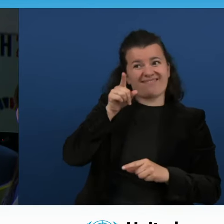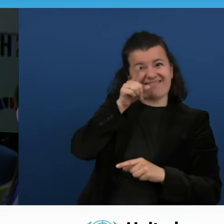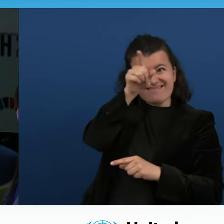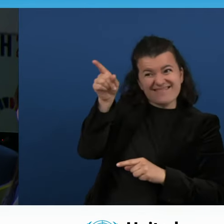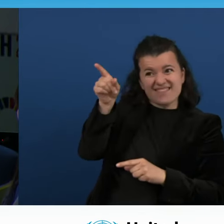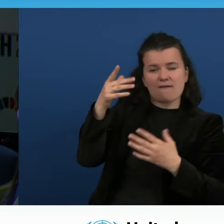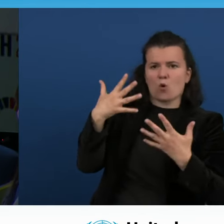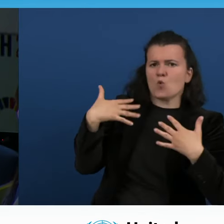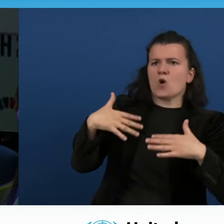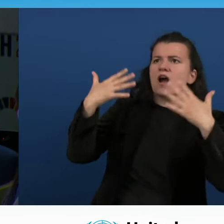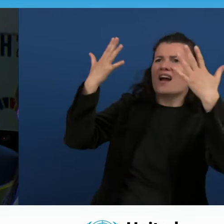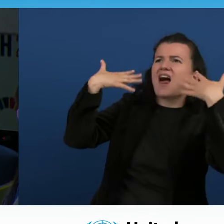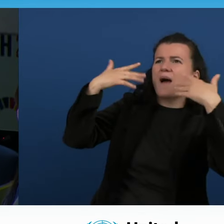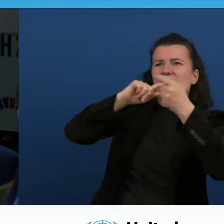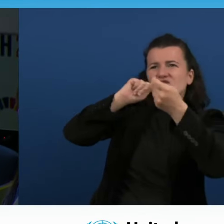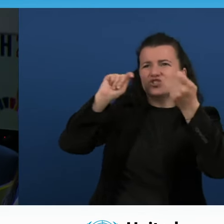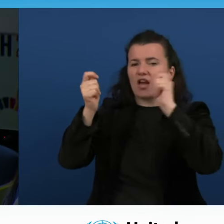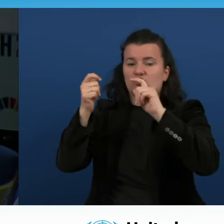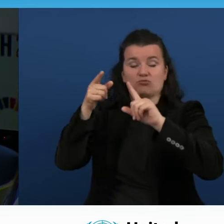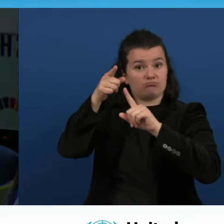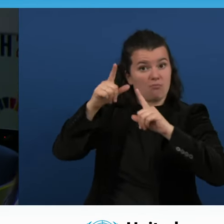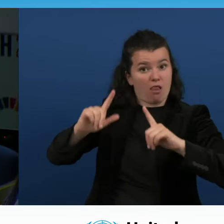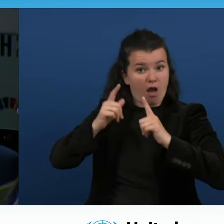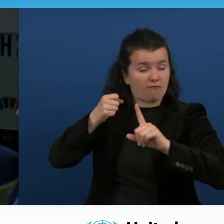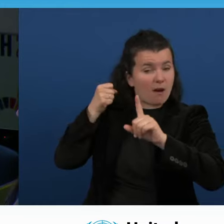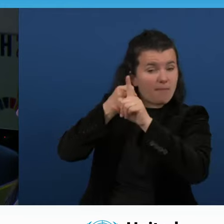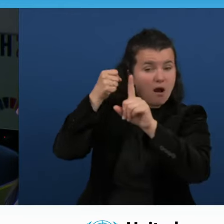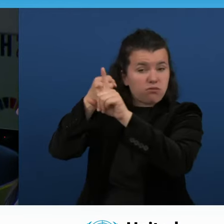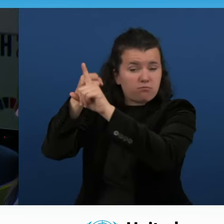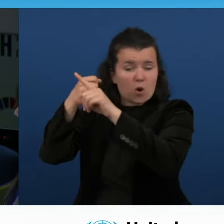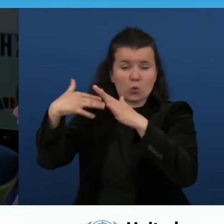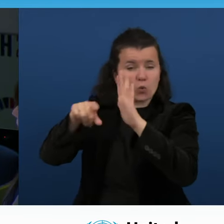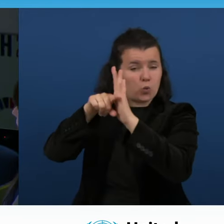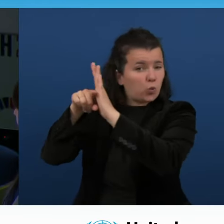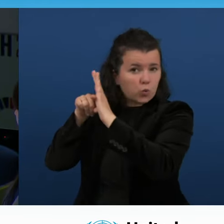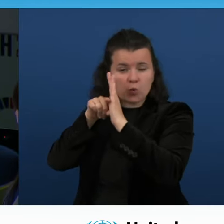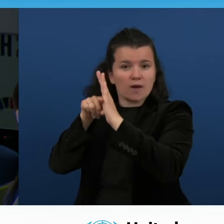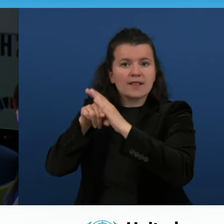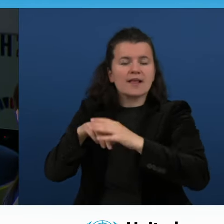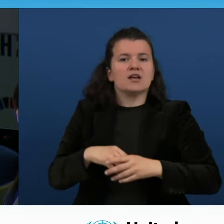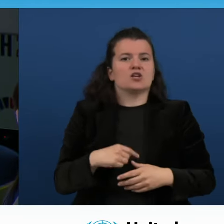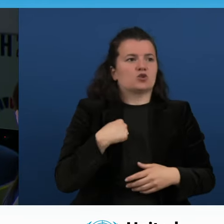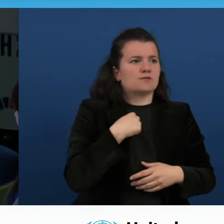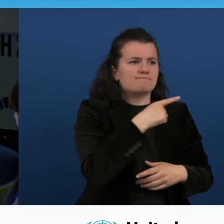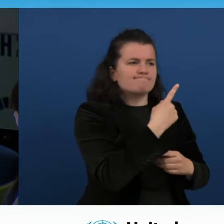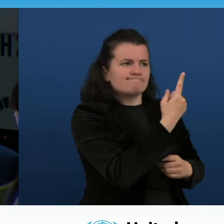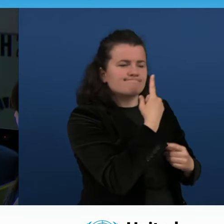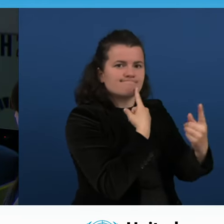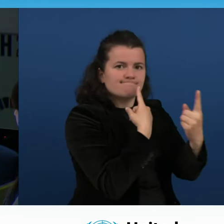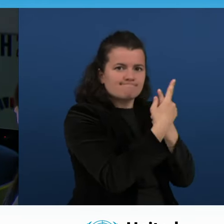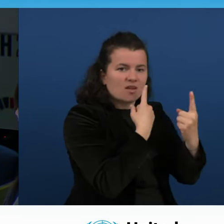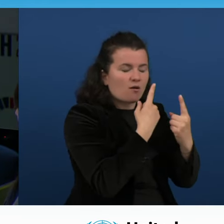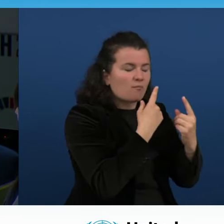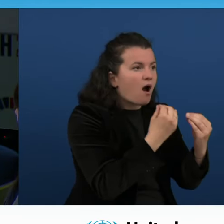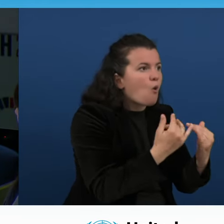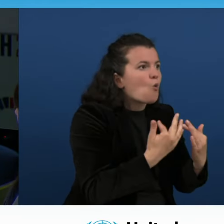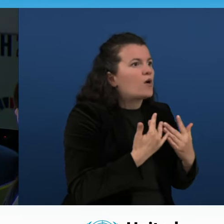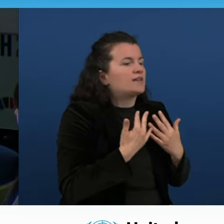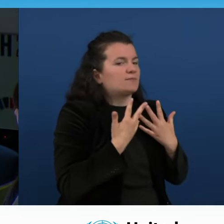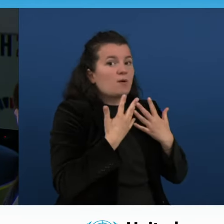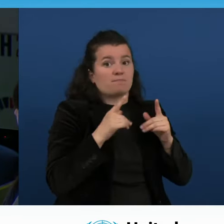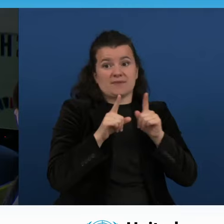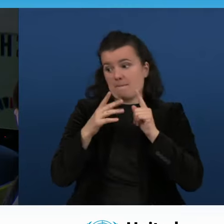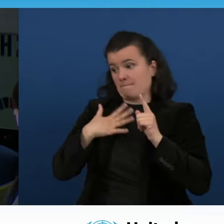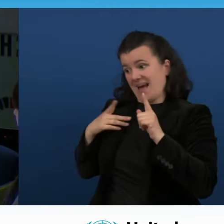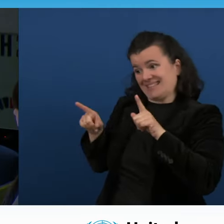issues. Then there are the inspiring young people who joined forces with my sister and me and corporations to feed 2,000 people in a single day.